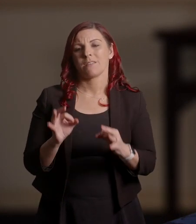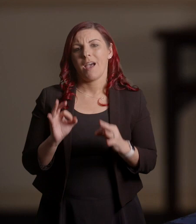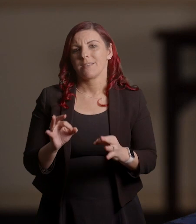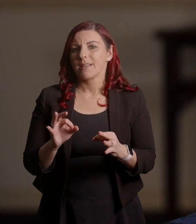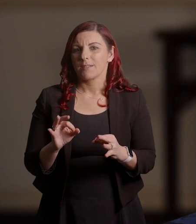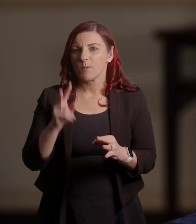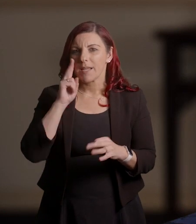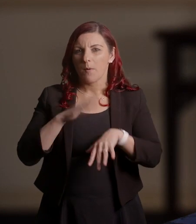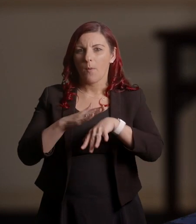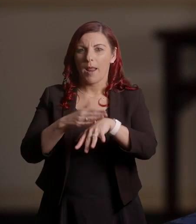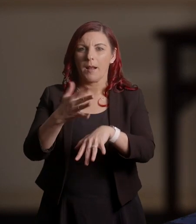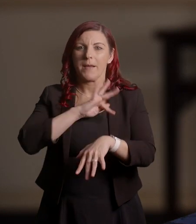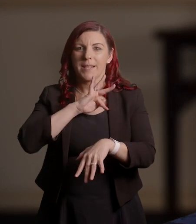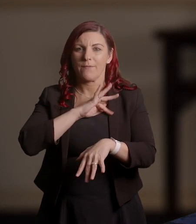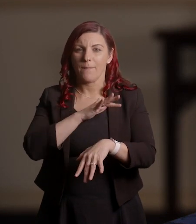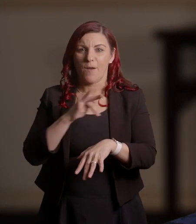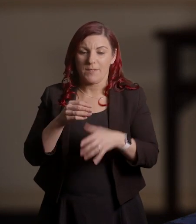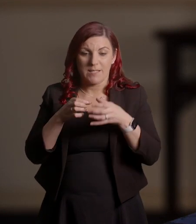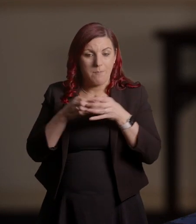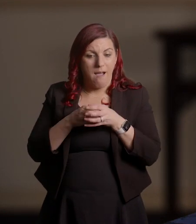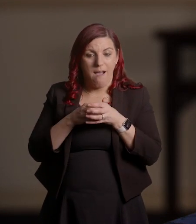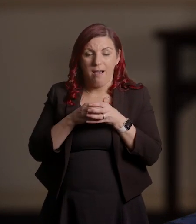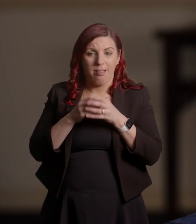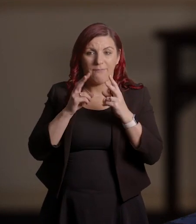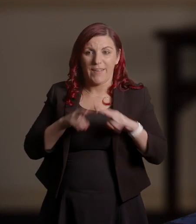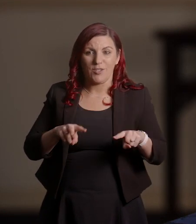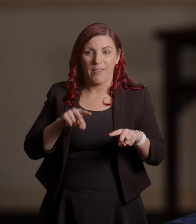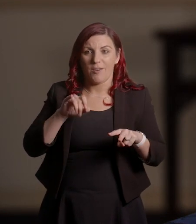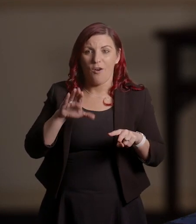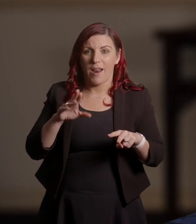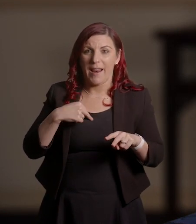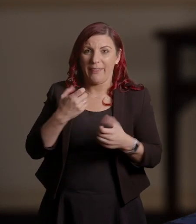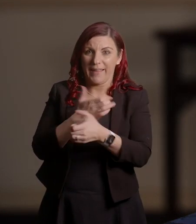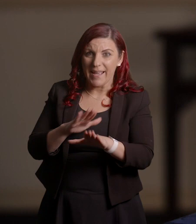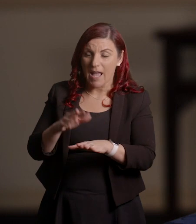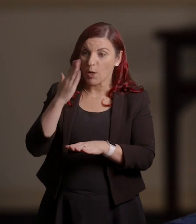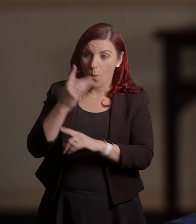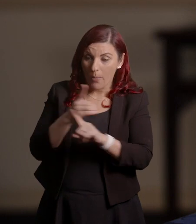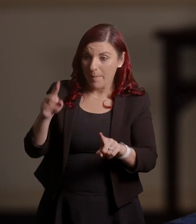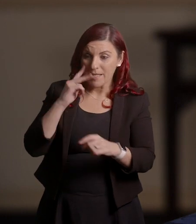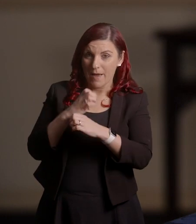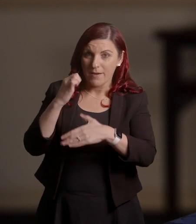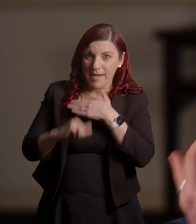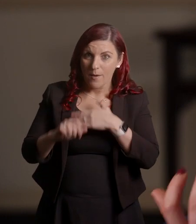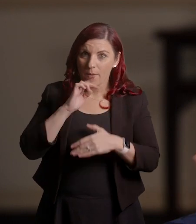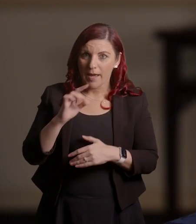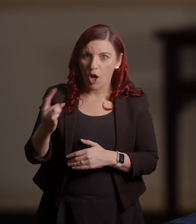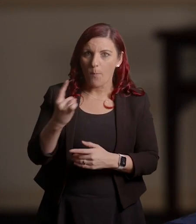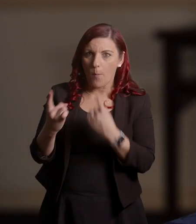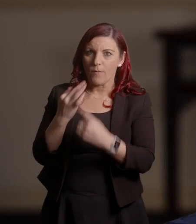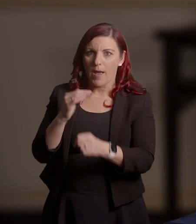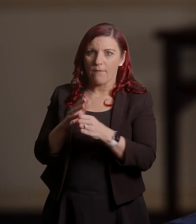And even I'm from a small village in the Naul, and like the kids, I know them and I see them every day, but when they come up we might have